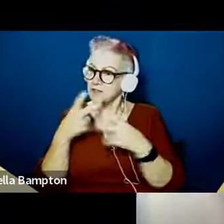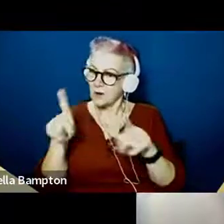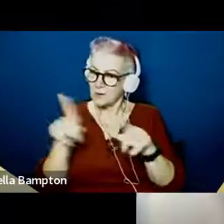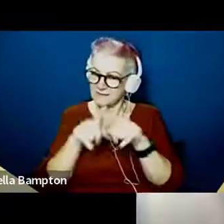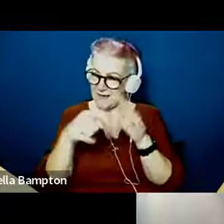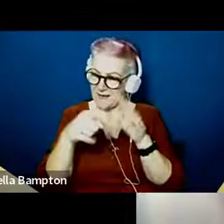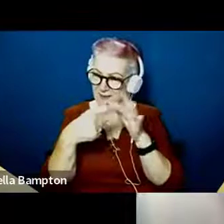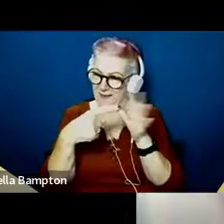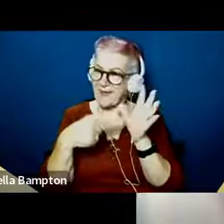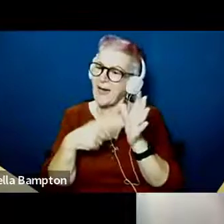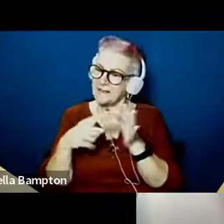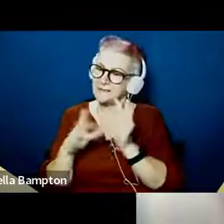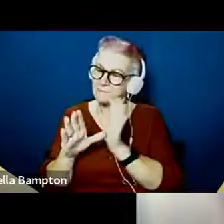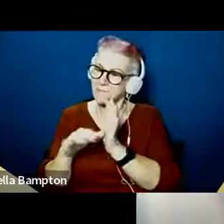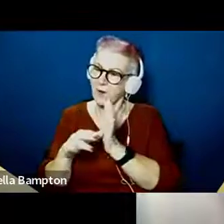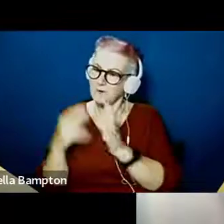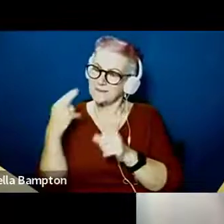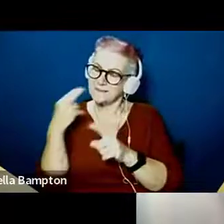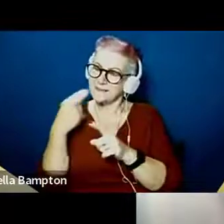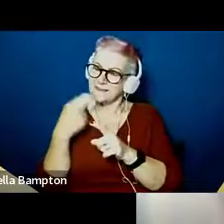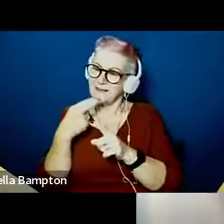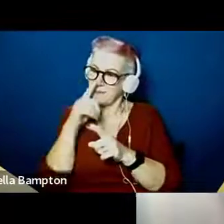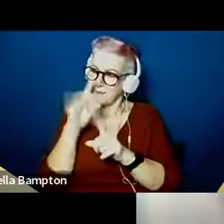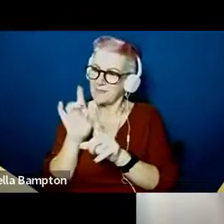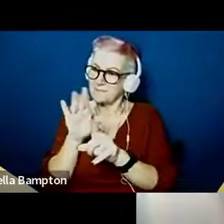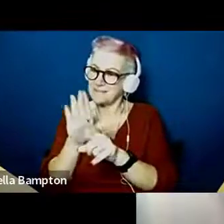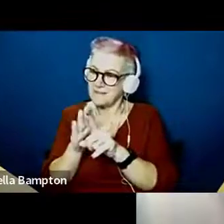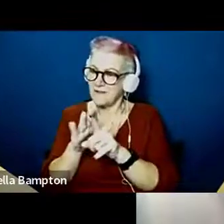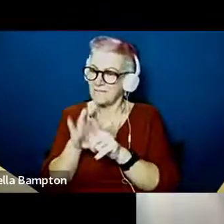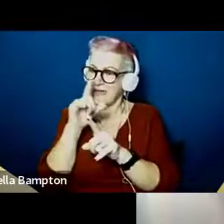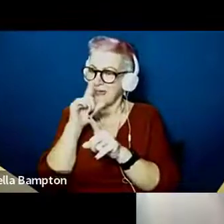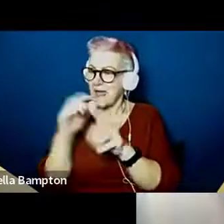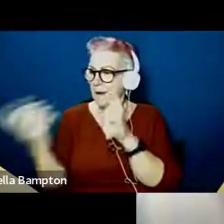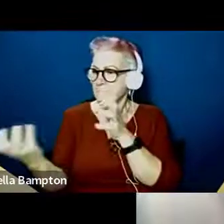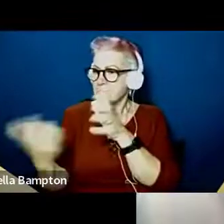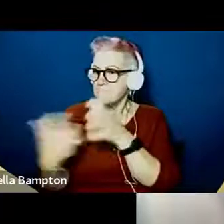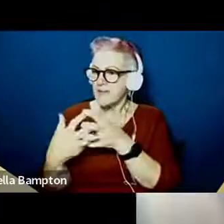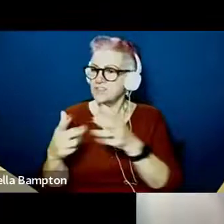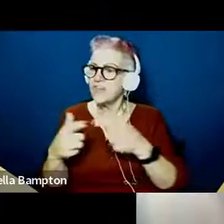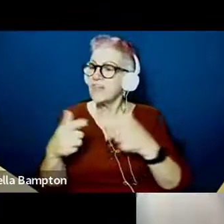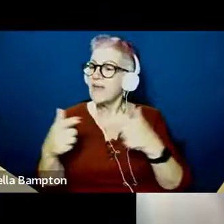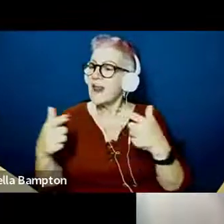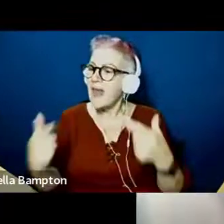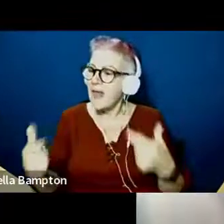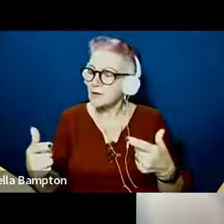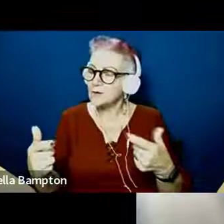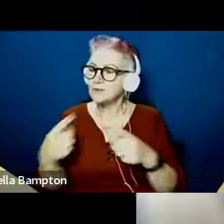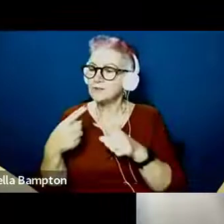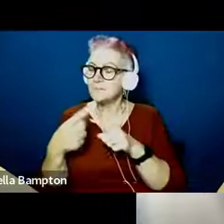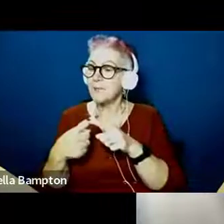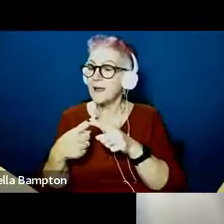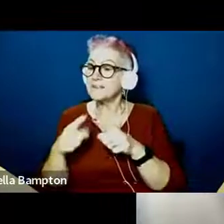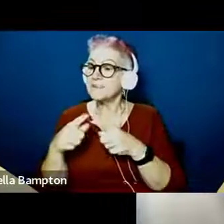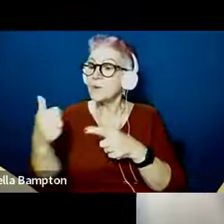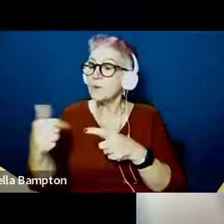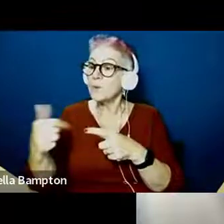deaf interpreters were really integral in being able to match that language. And also, for example,